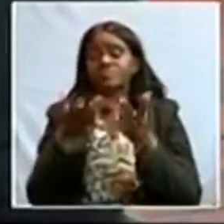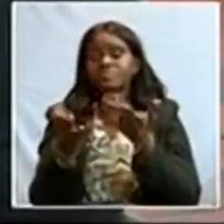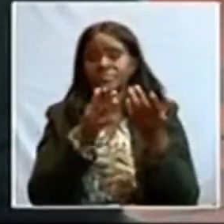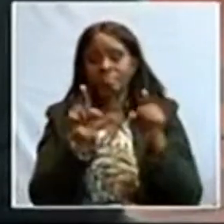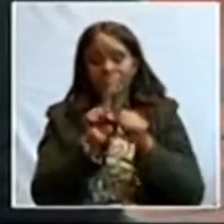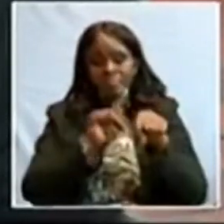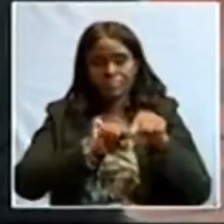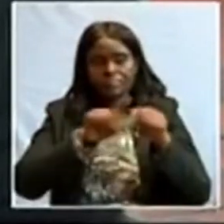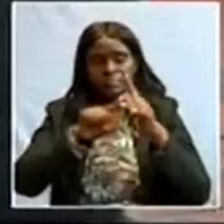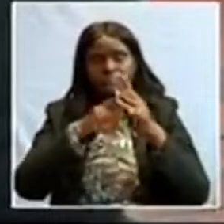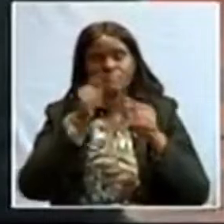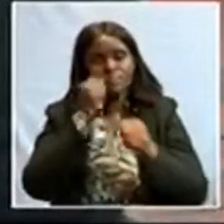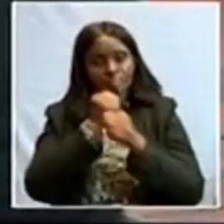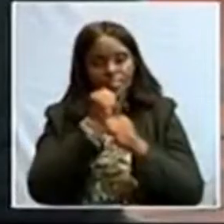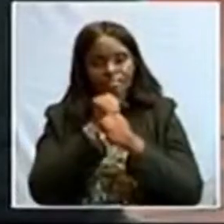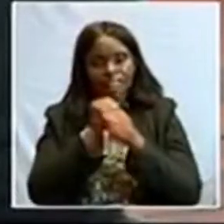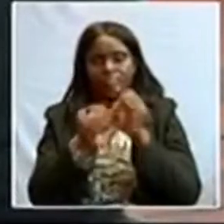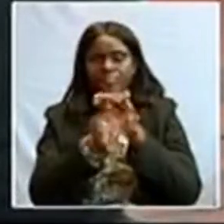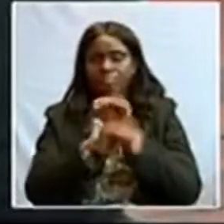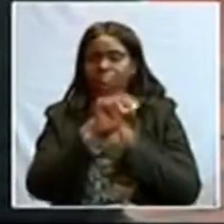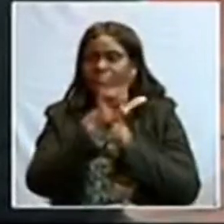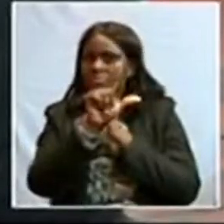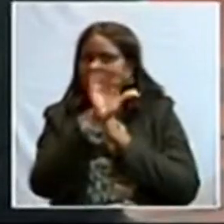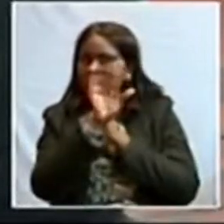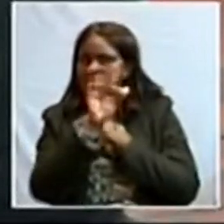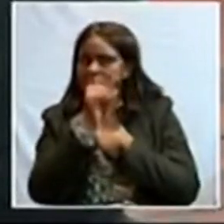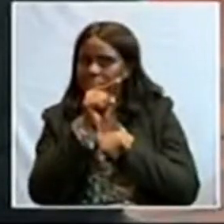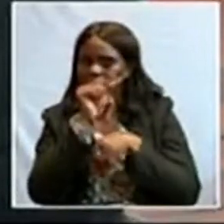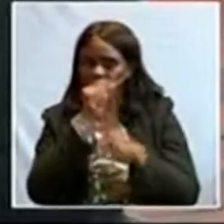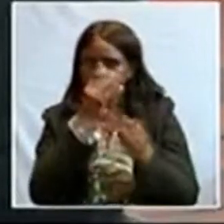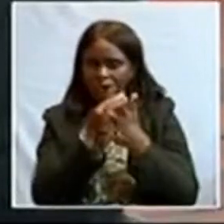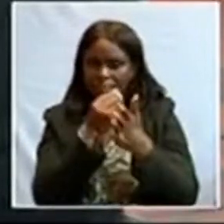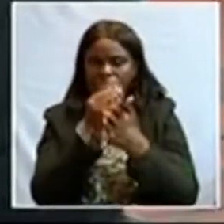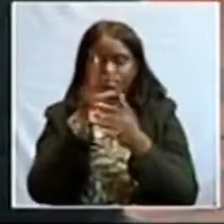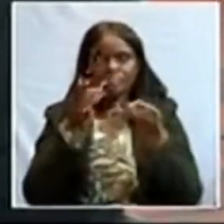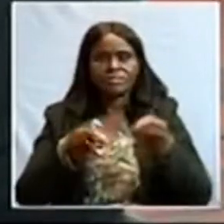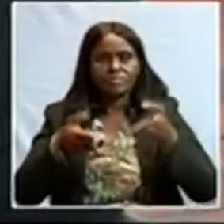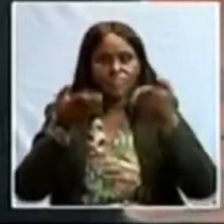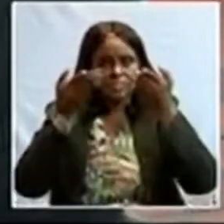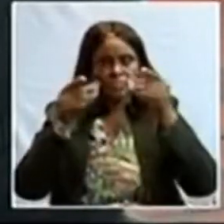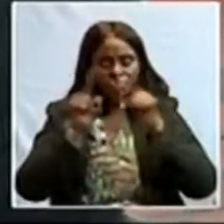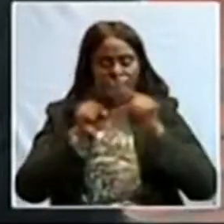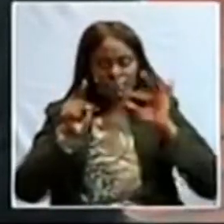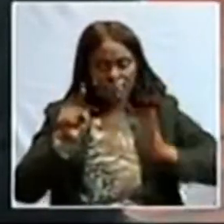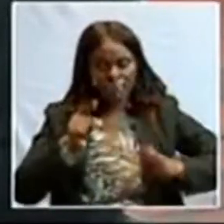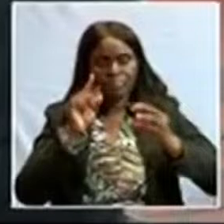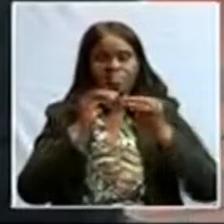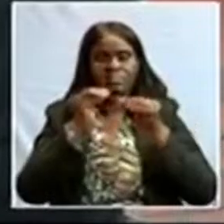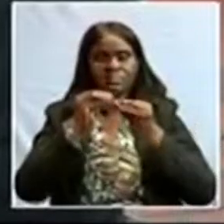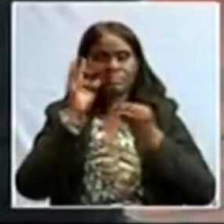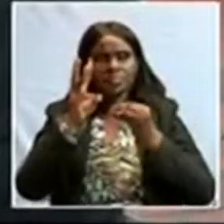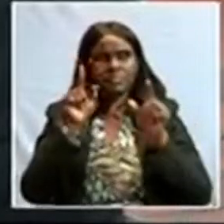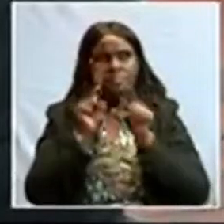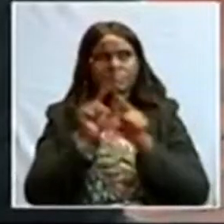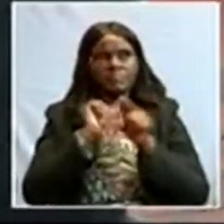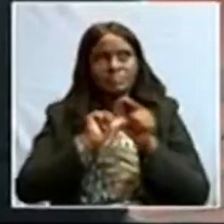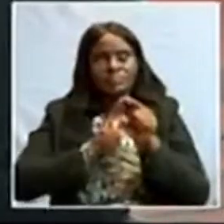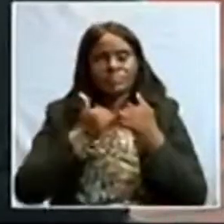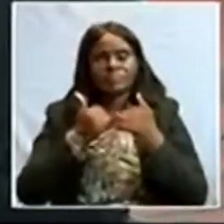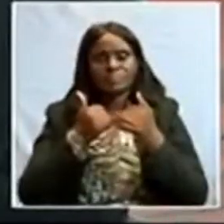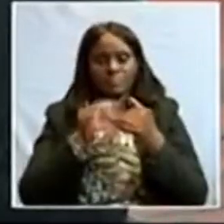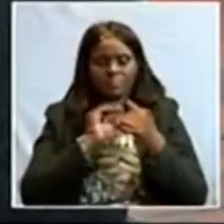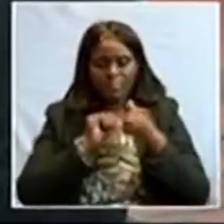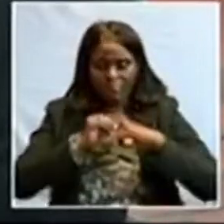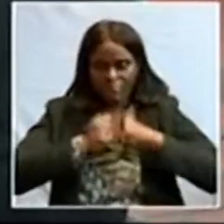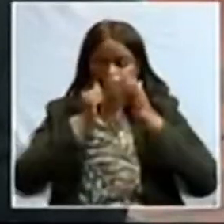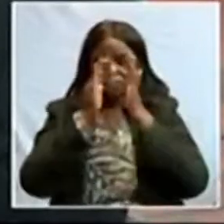operating under Shaft 28, I think our valuation will go up, will increase, and will benefit more. It is our